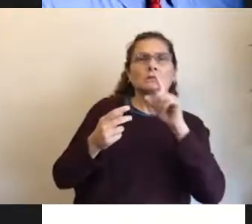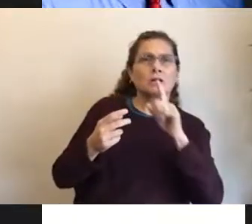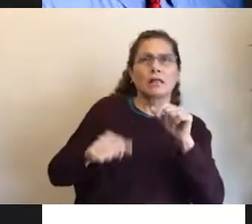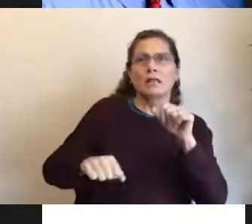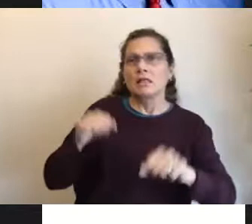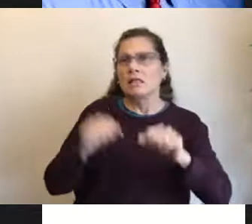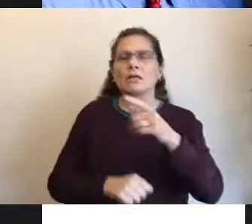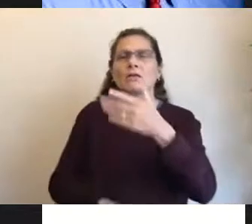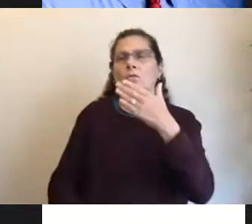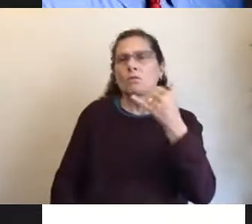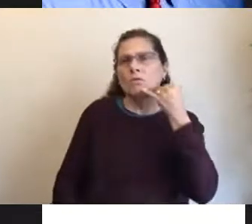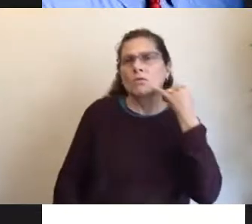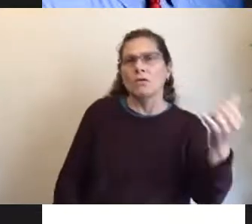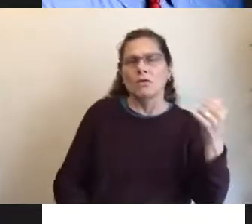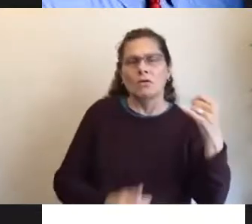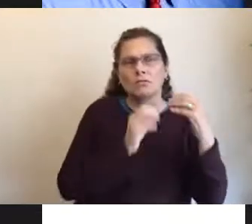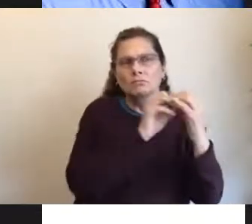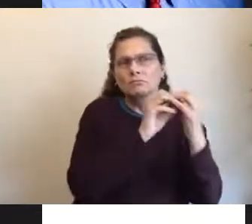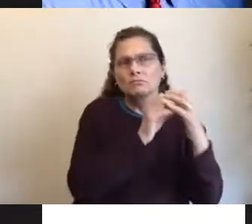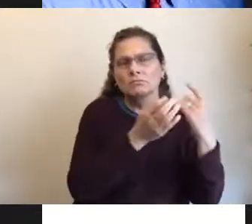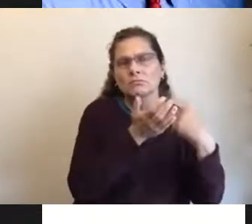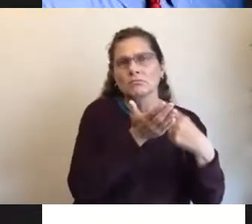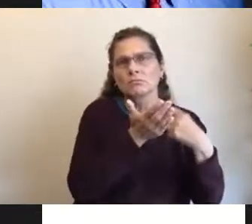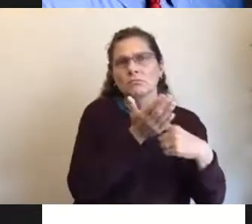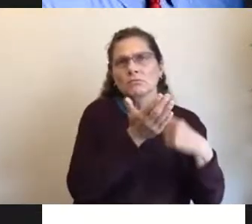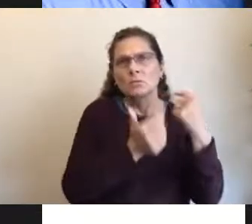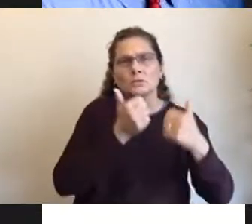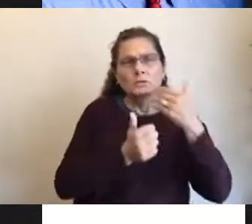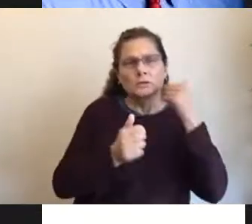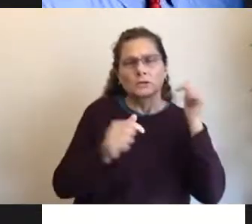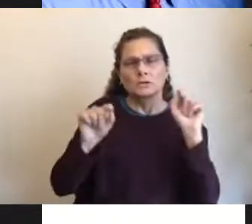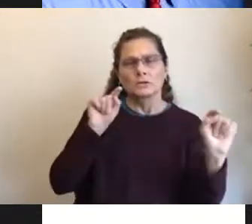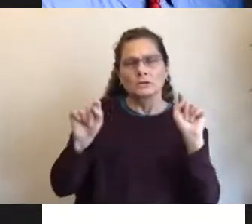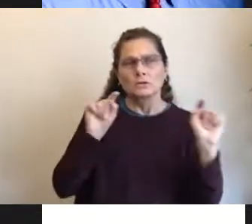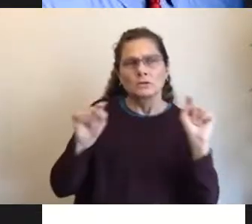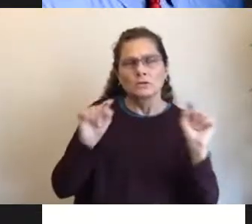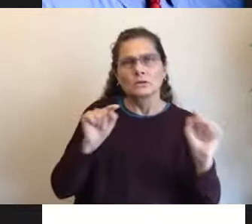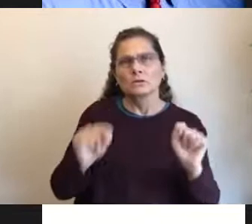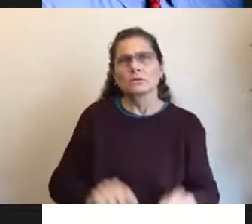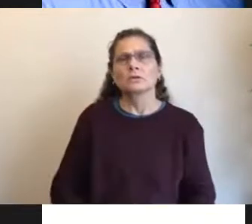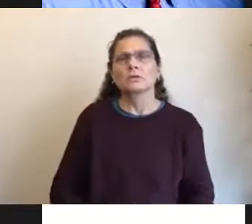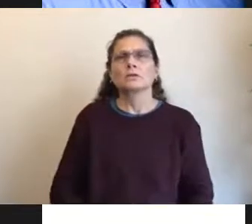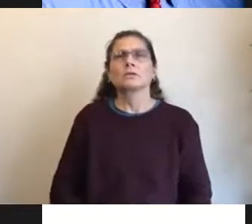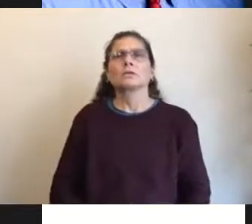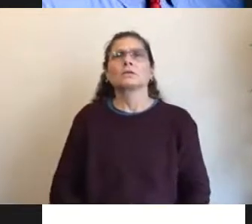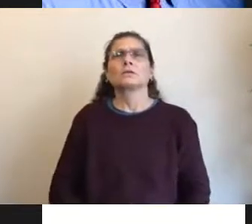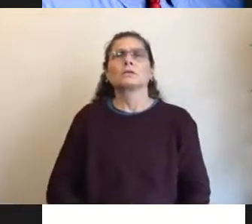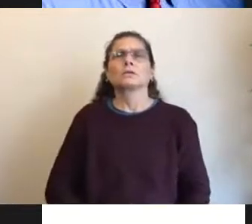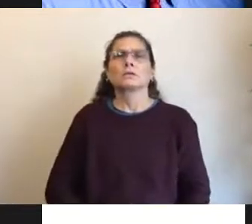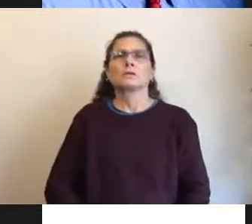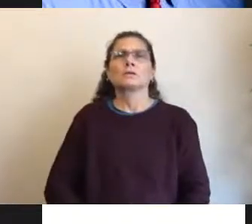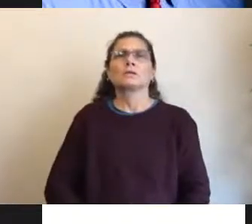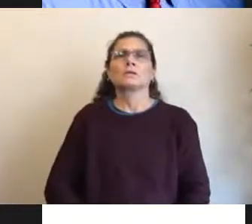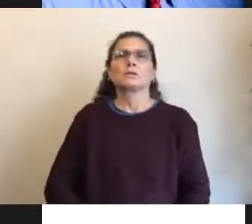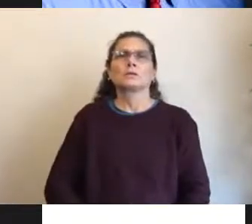or through Badger Care Plus. An enrollment assister like me can help someone who's lost their coverage take a look